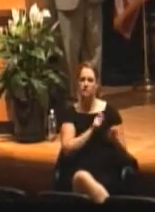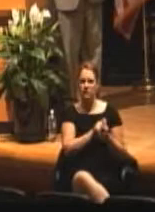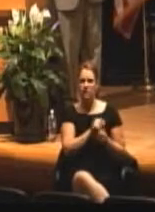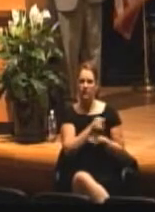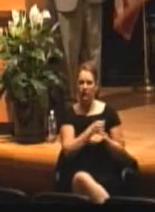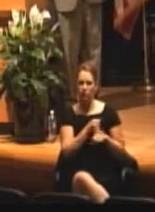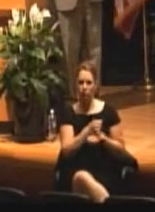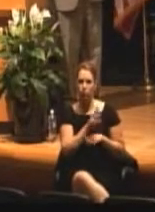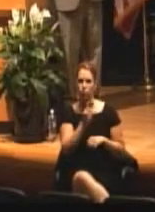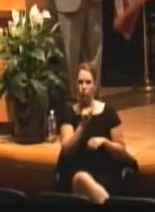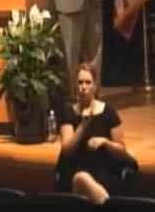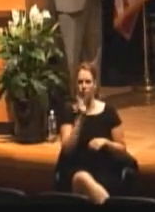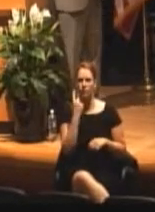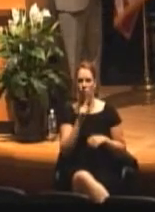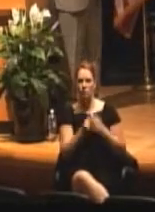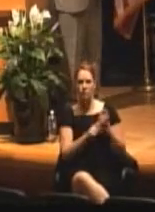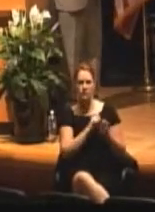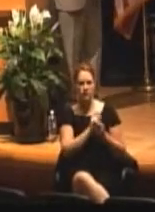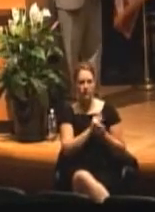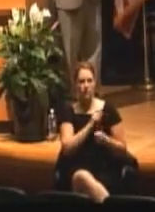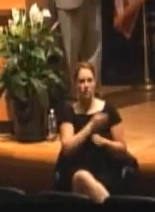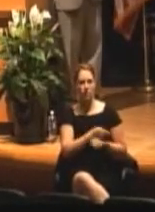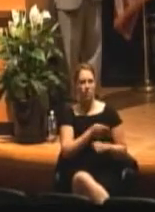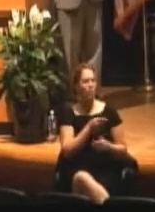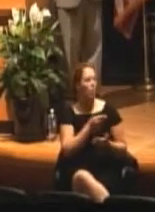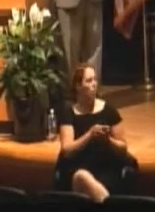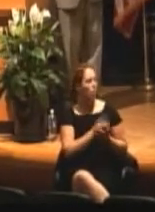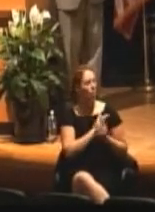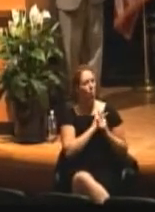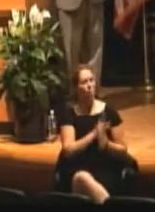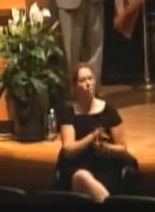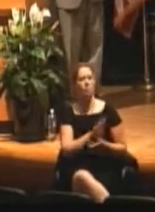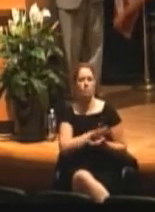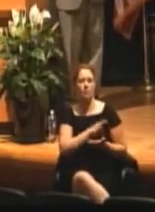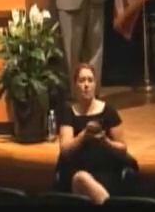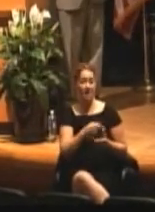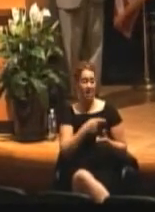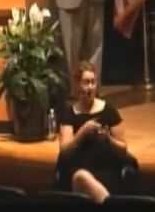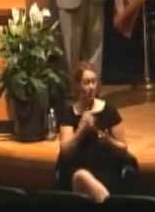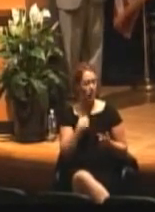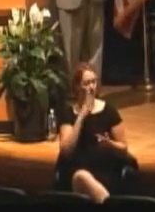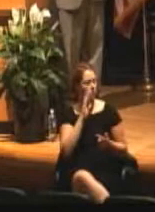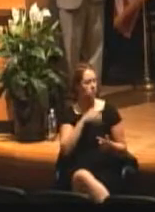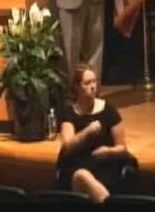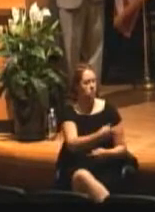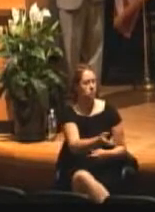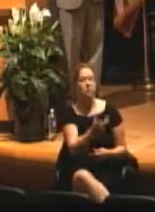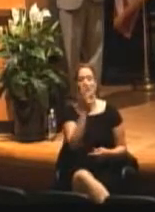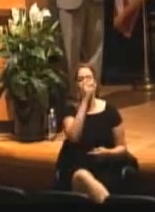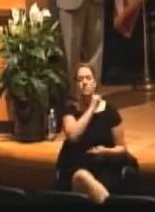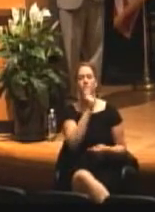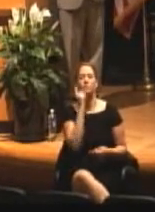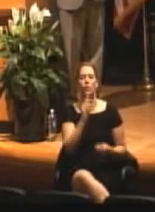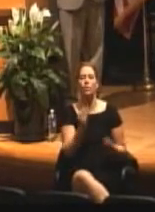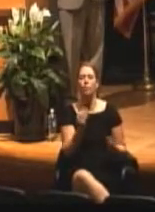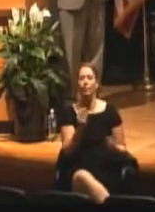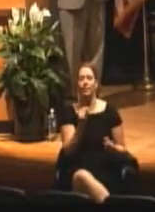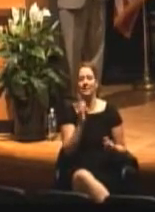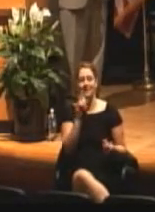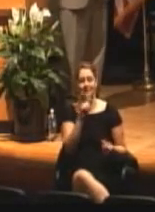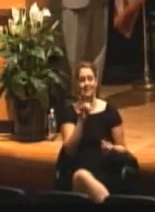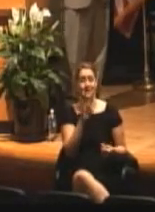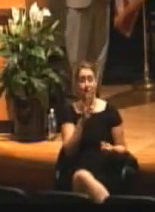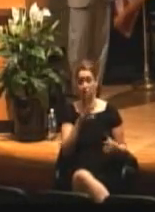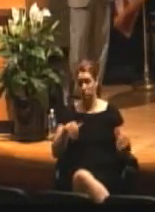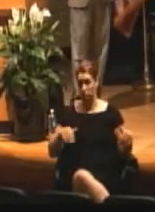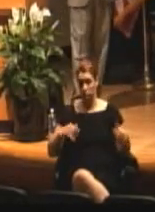for a certain loan amount. Then I'm gonna give you an estimate for property taxes. If you don't have a house picked out, you always wanna keep into